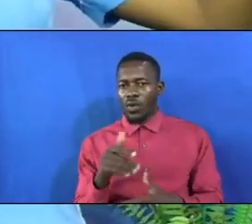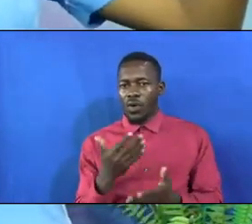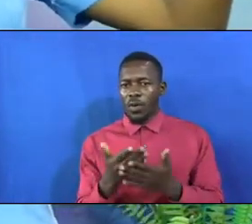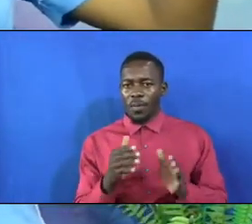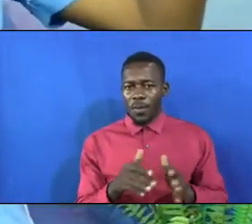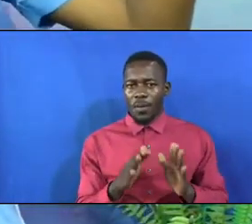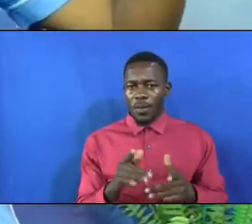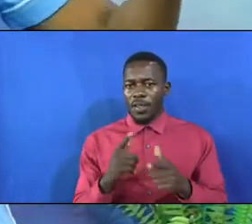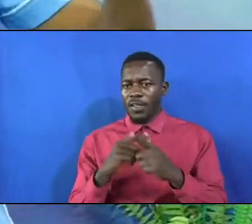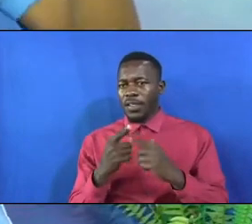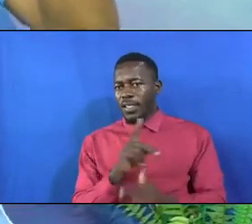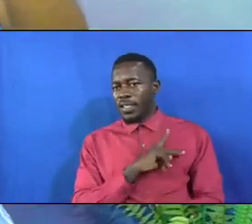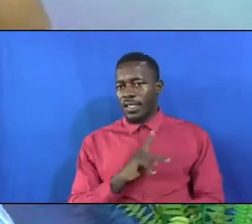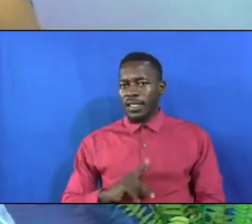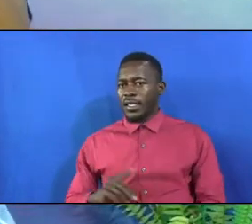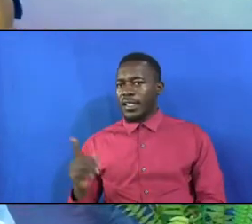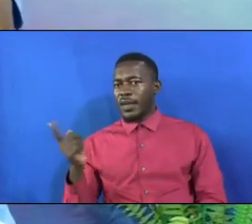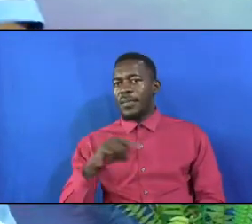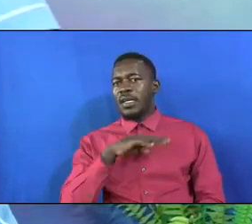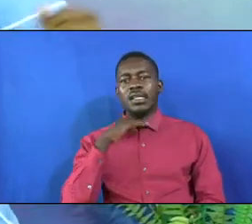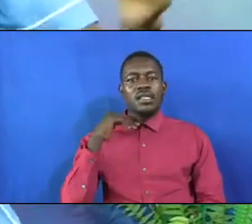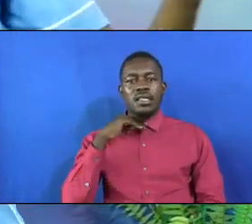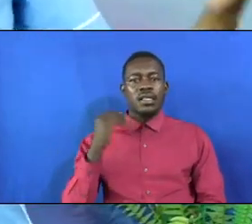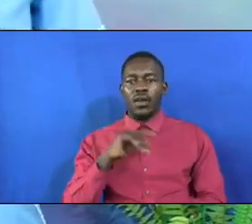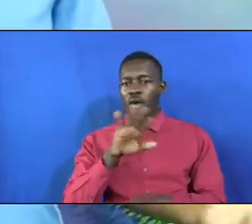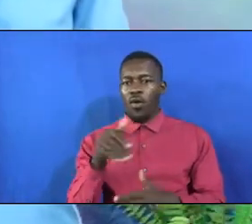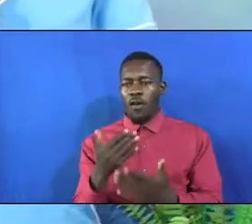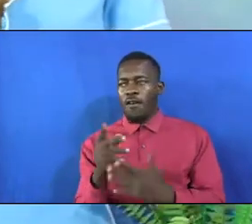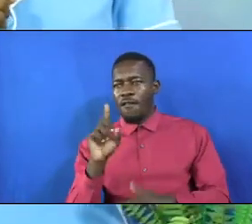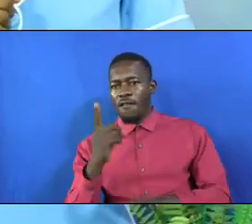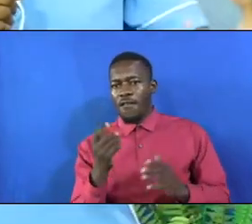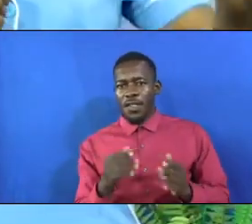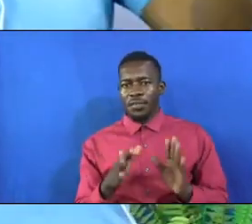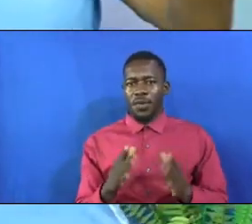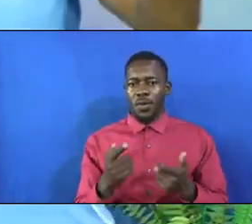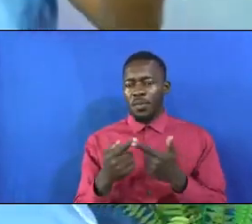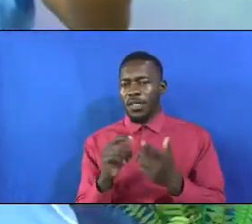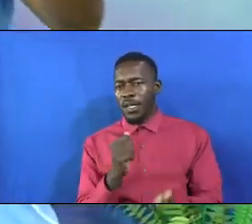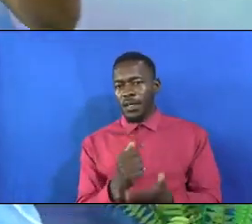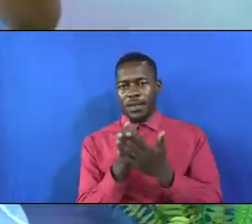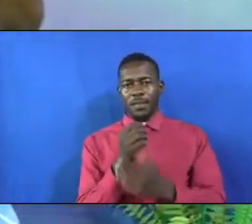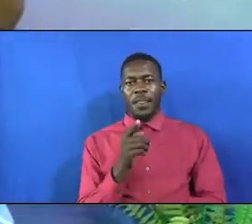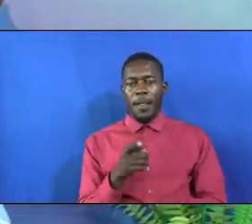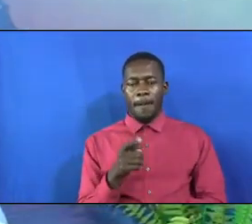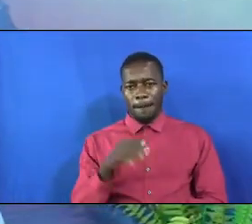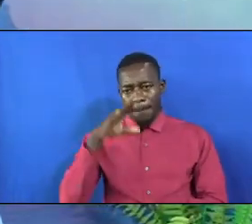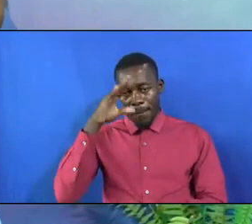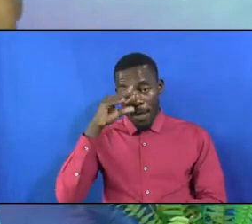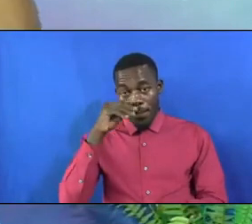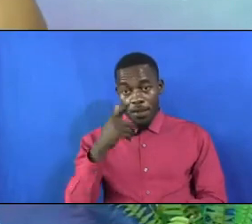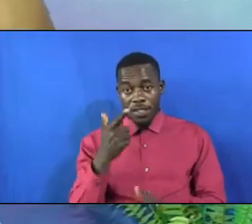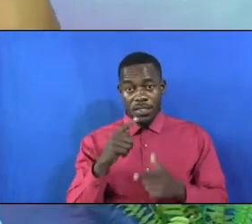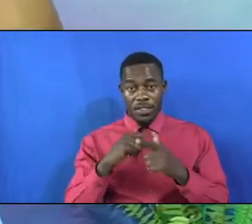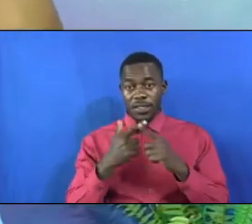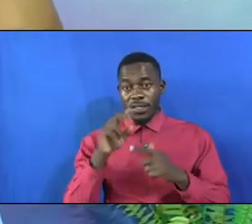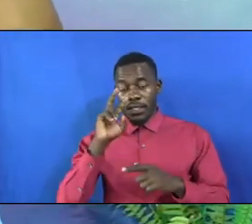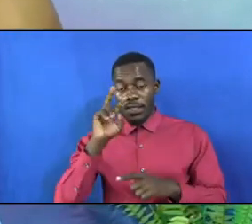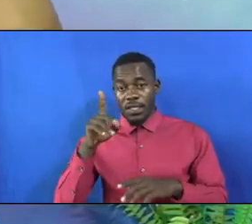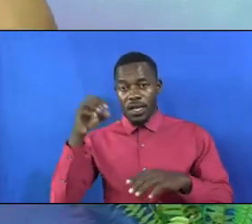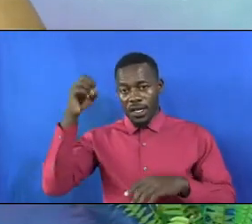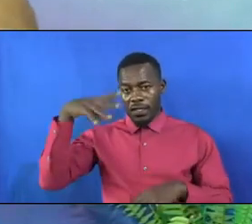off. It is because of the help that they extended that Moses saw the light of the